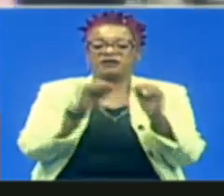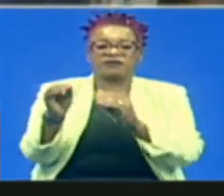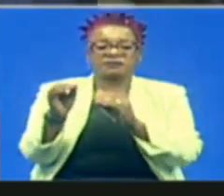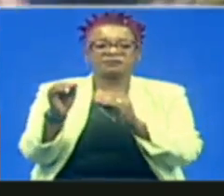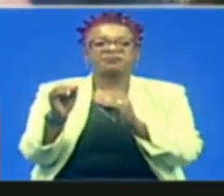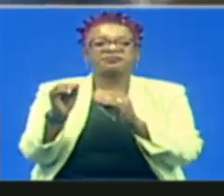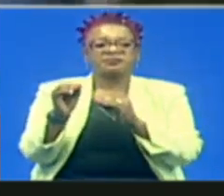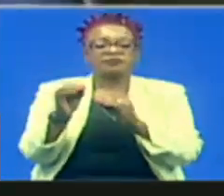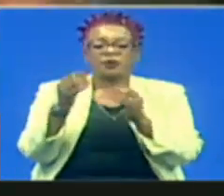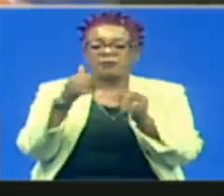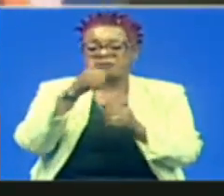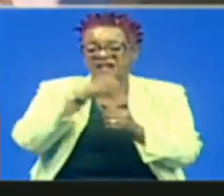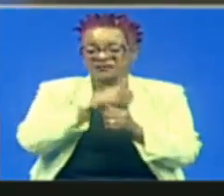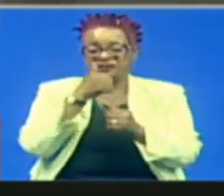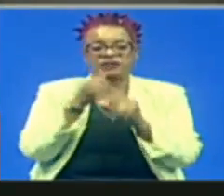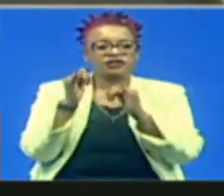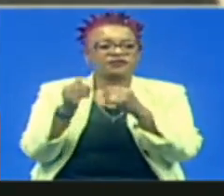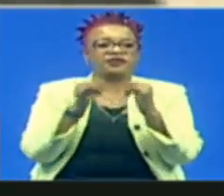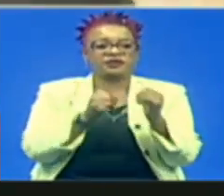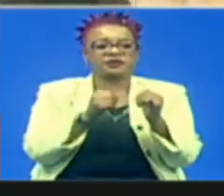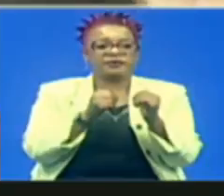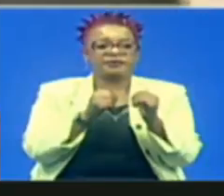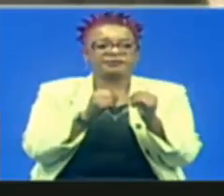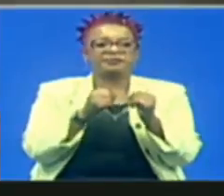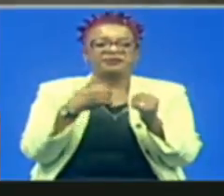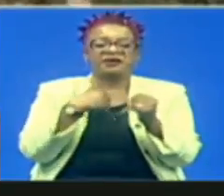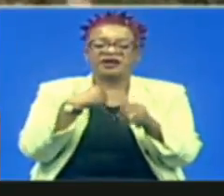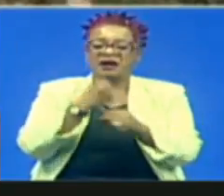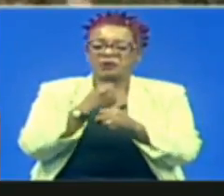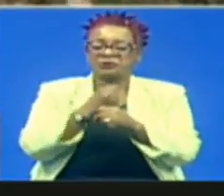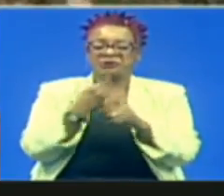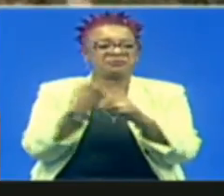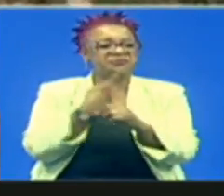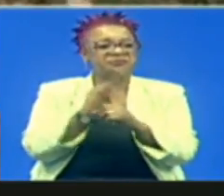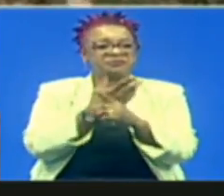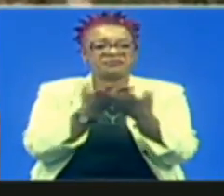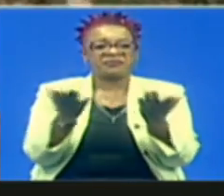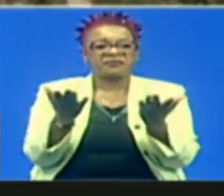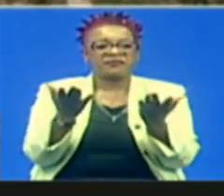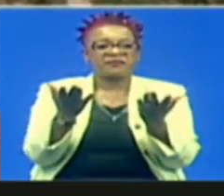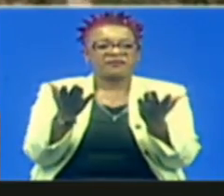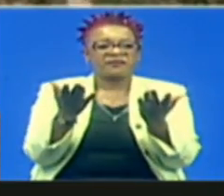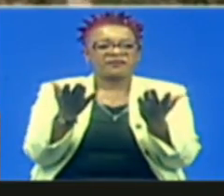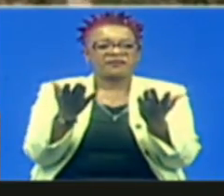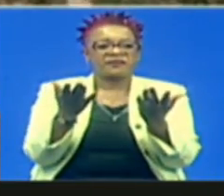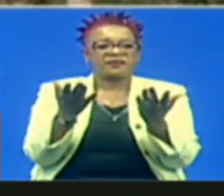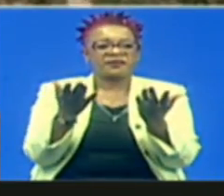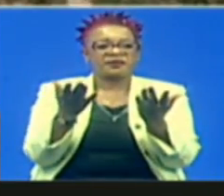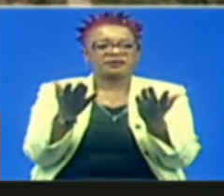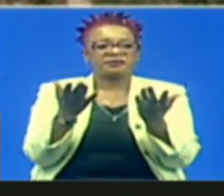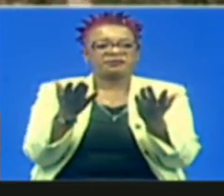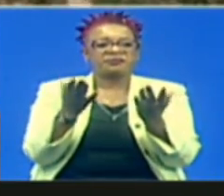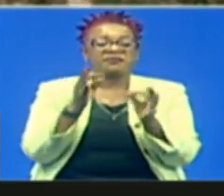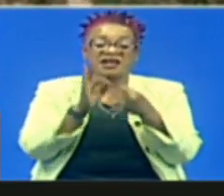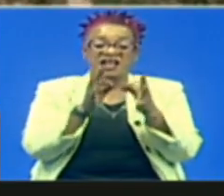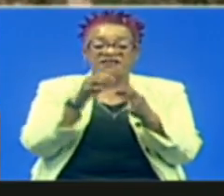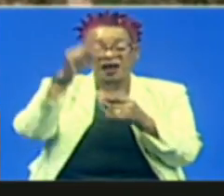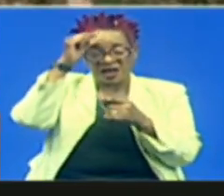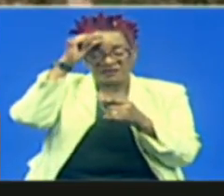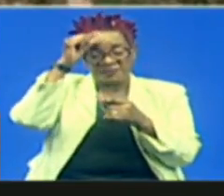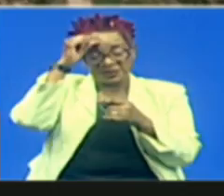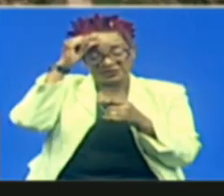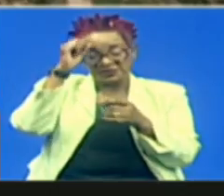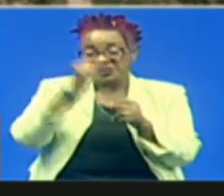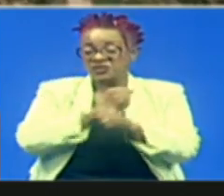private individuals, listing staff houses and quarries. If government does not move in with speed and save the Wanchuko of